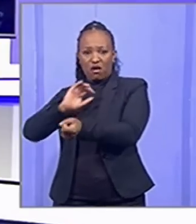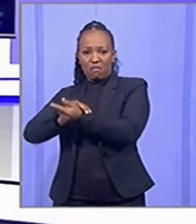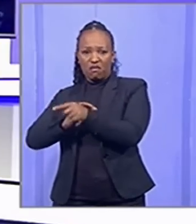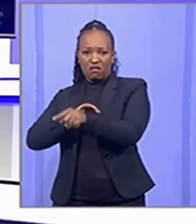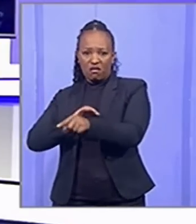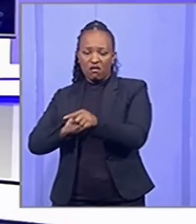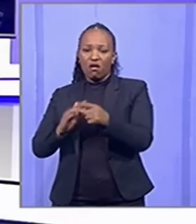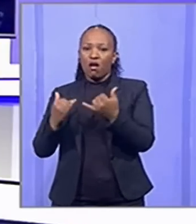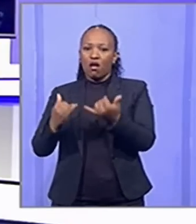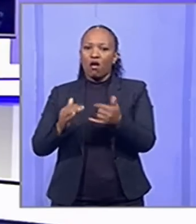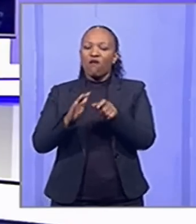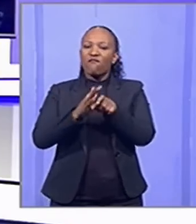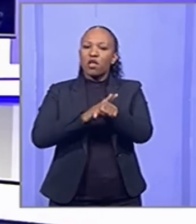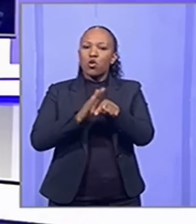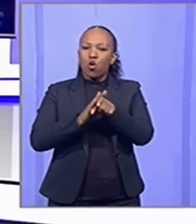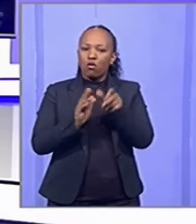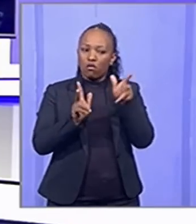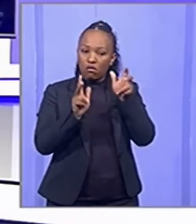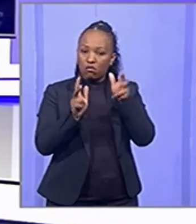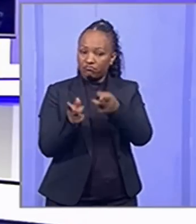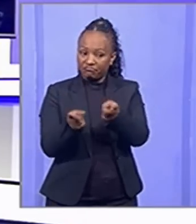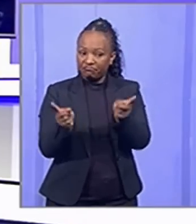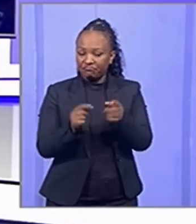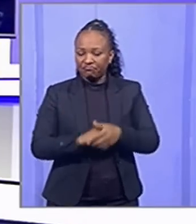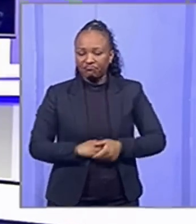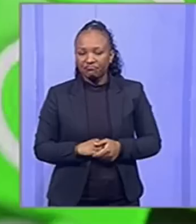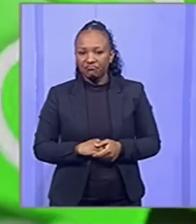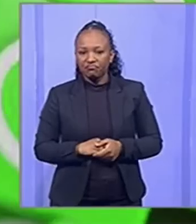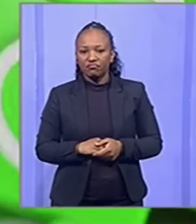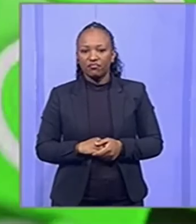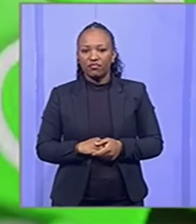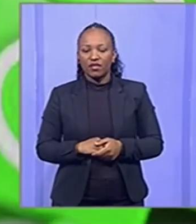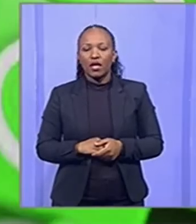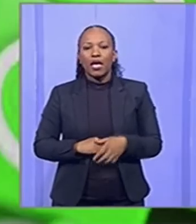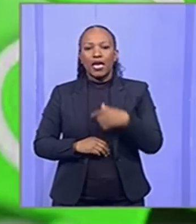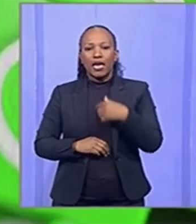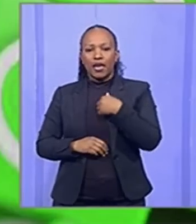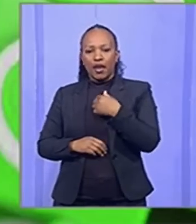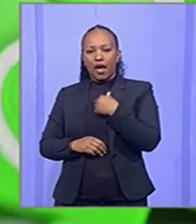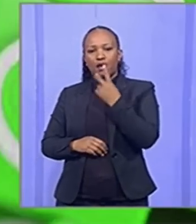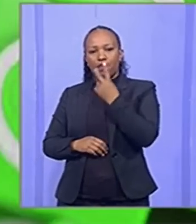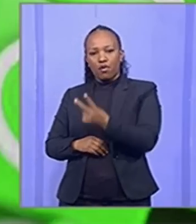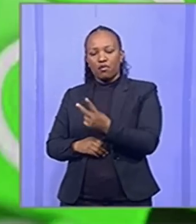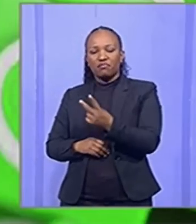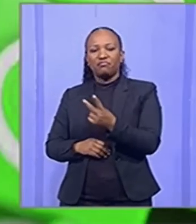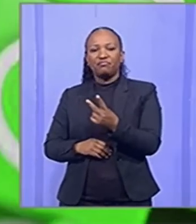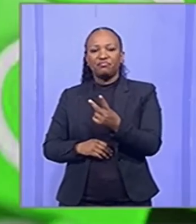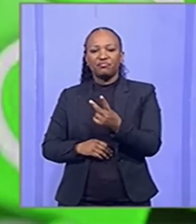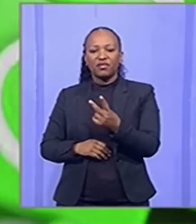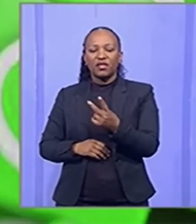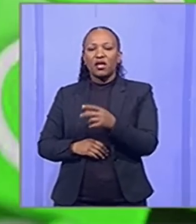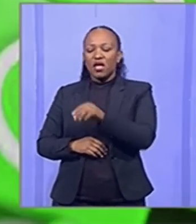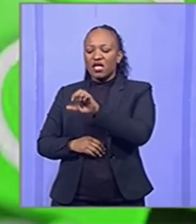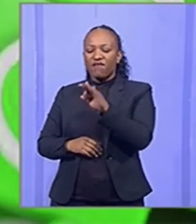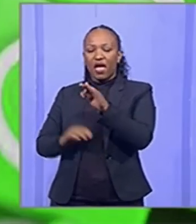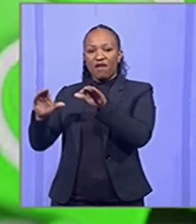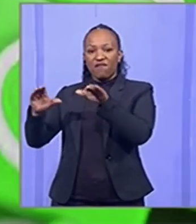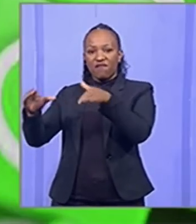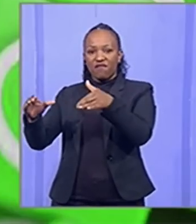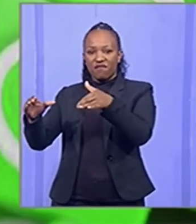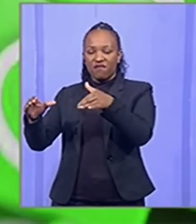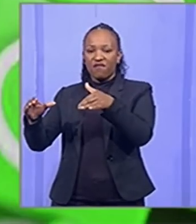ana a latela ka khatiso ya video ya WhatsApp. Nna ke bona seripa sa EFF se tlo